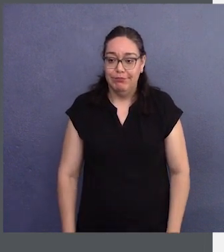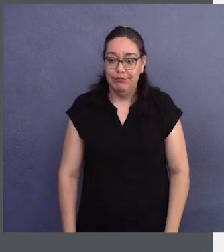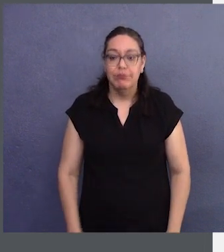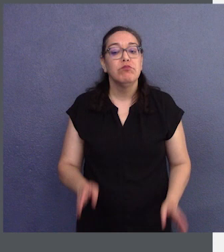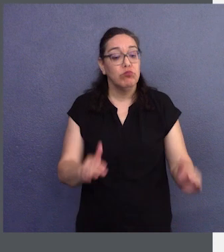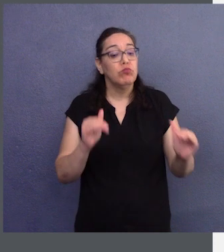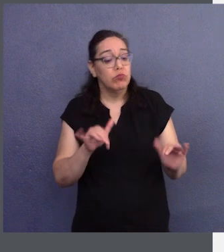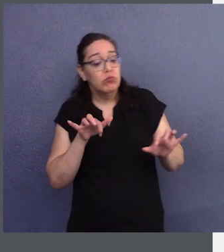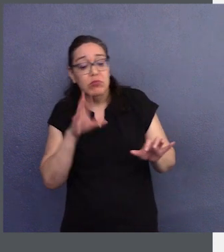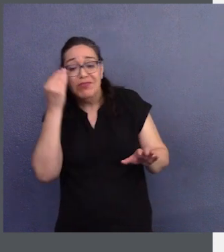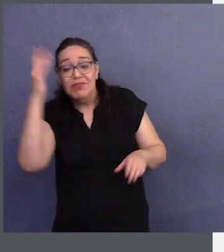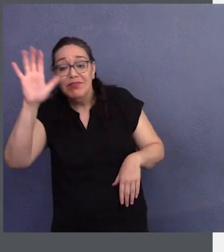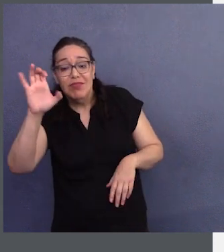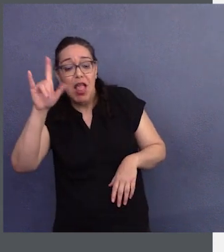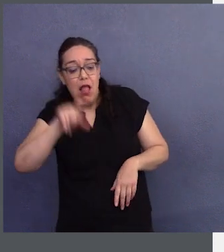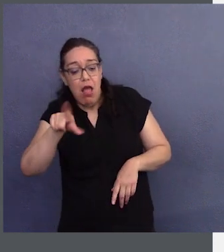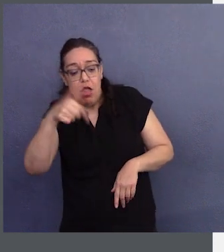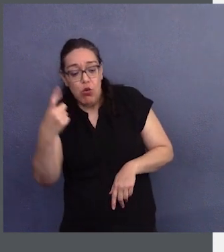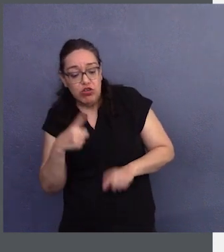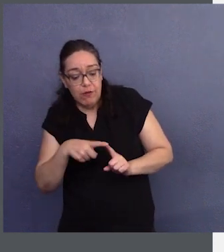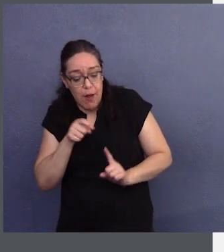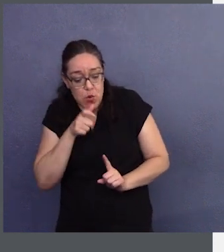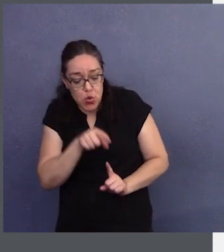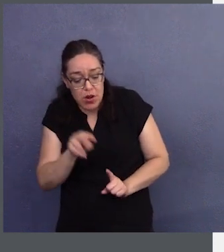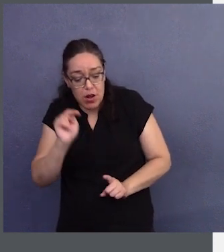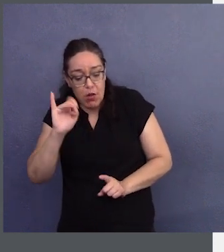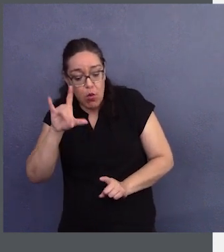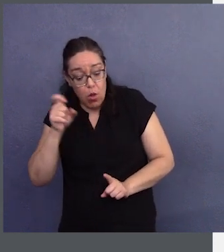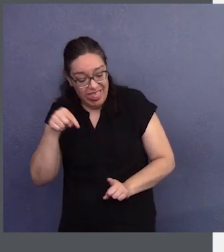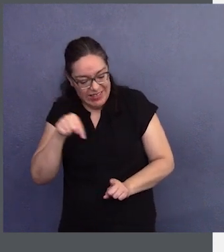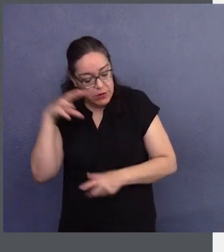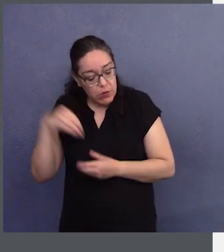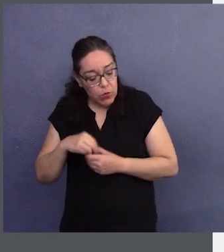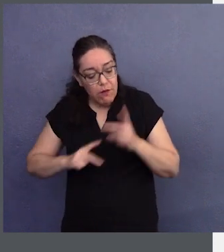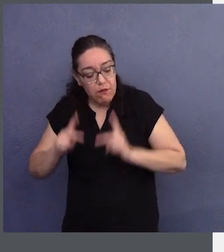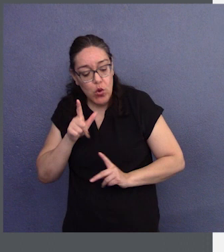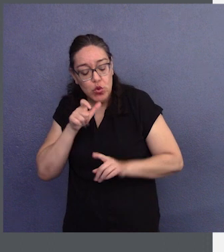There's another question, Celia, from Nicole. Does this include folks who do